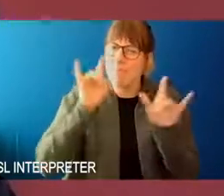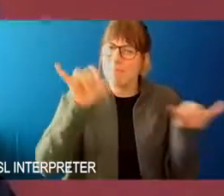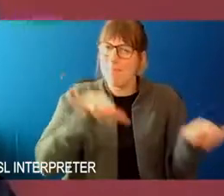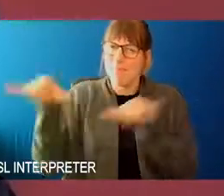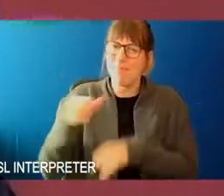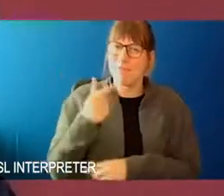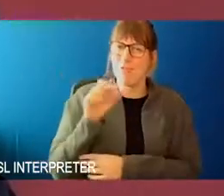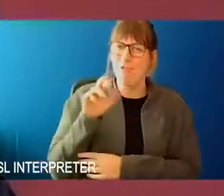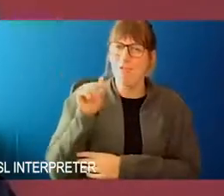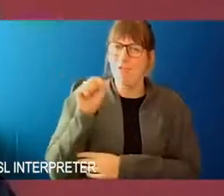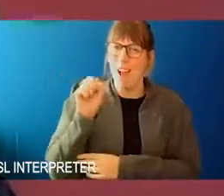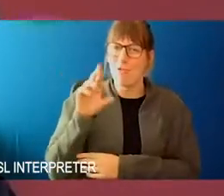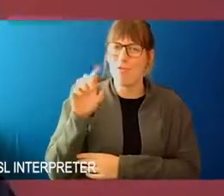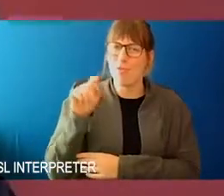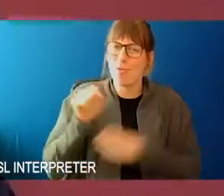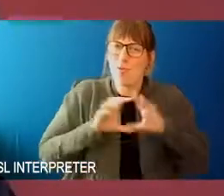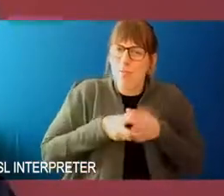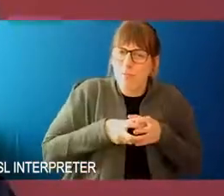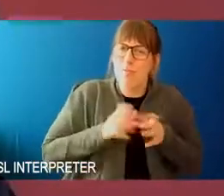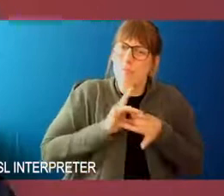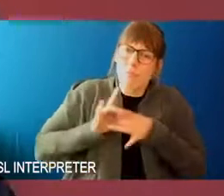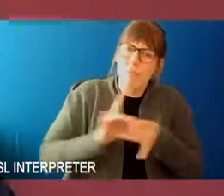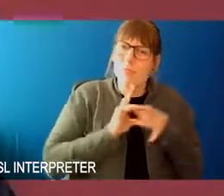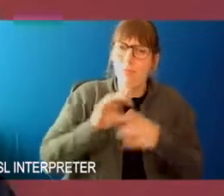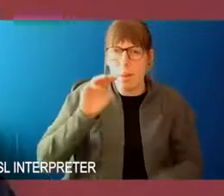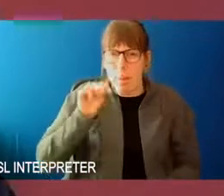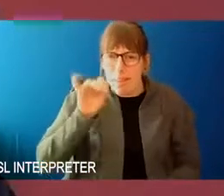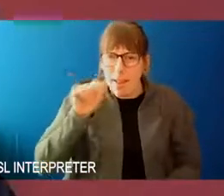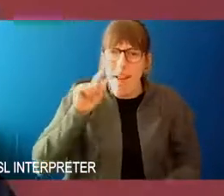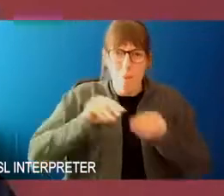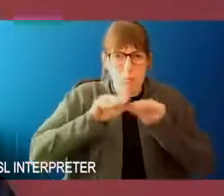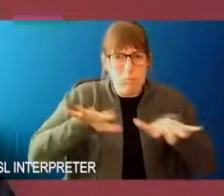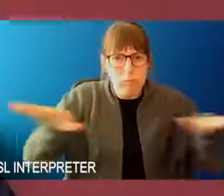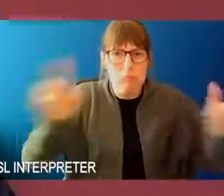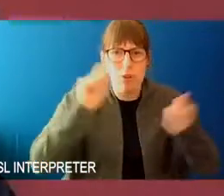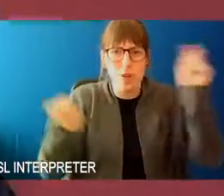this message of grassroots media to vocalize a movement.